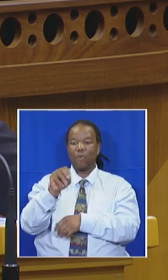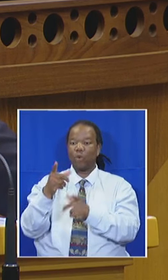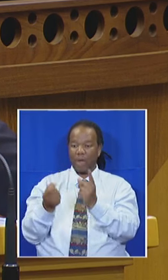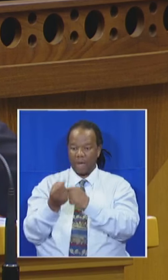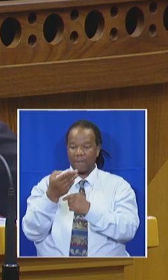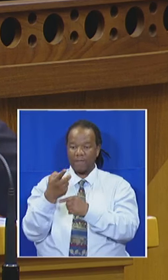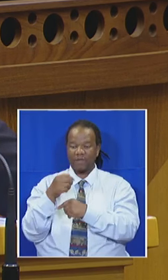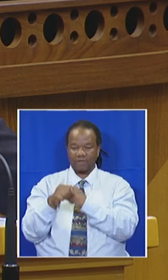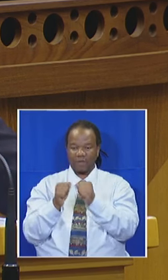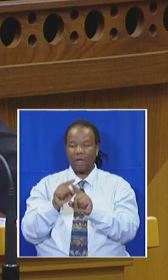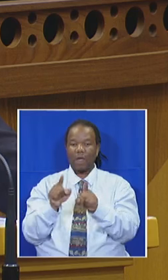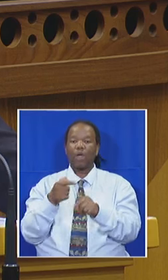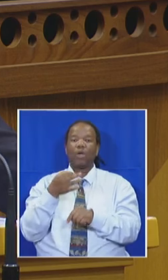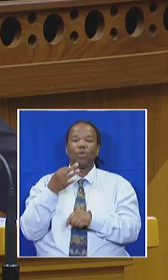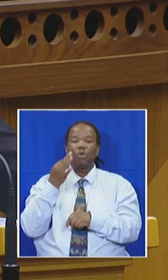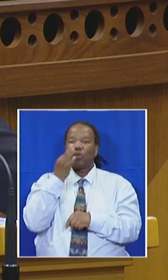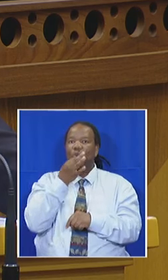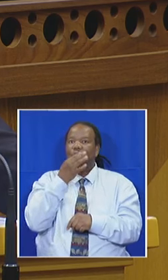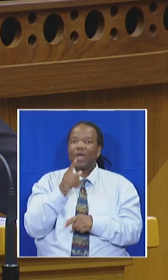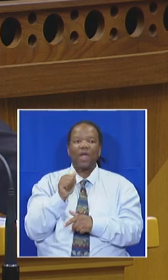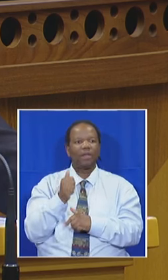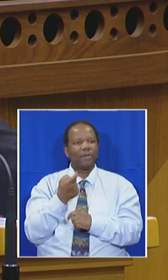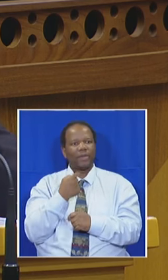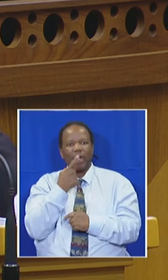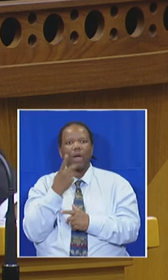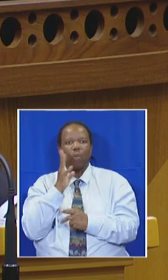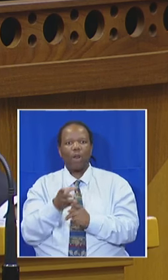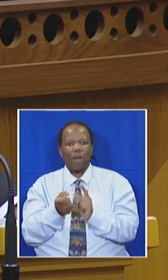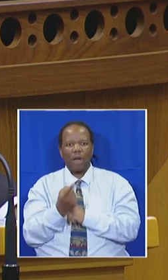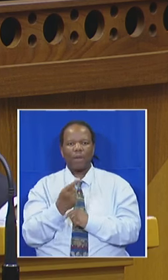been talking about for a while.